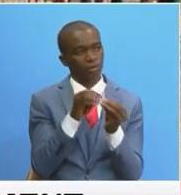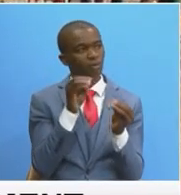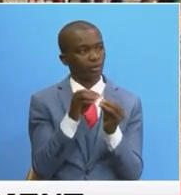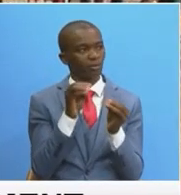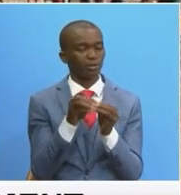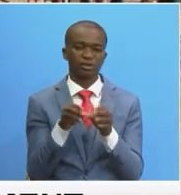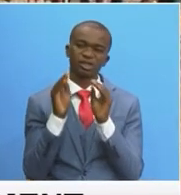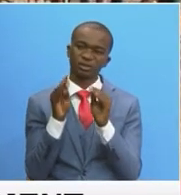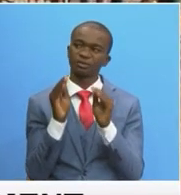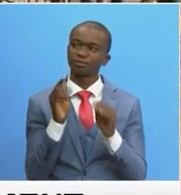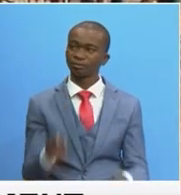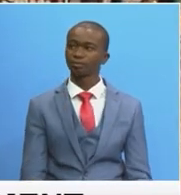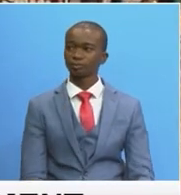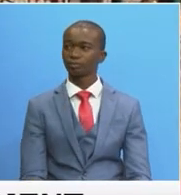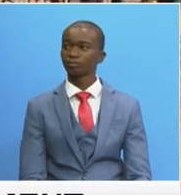guidance.